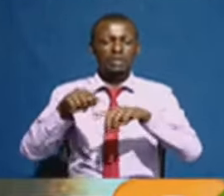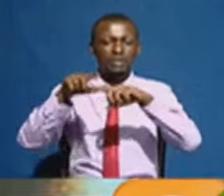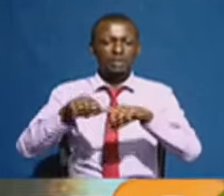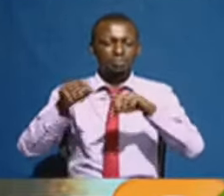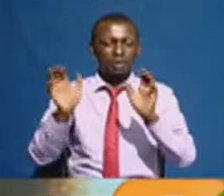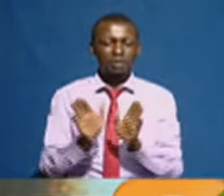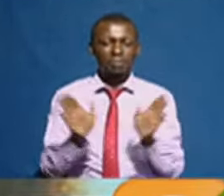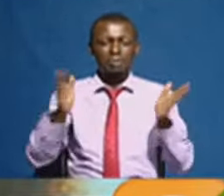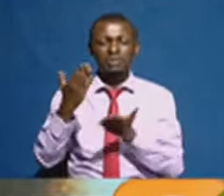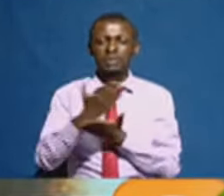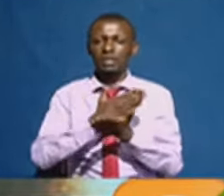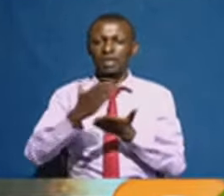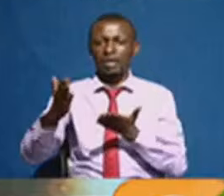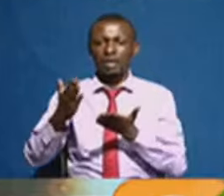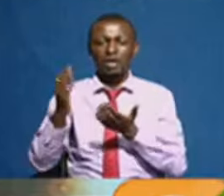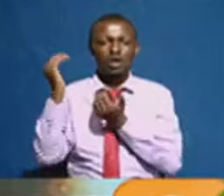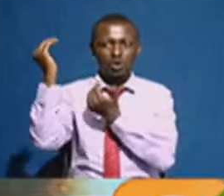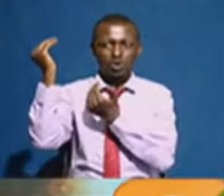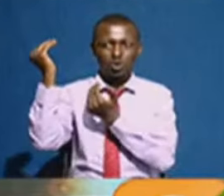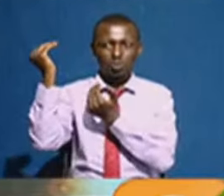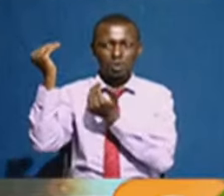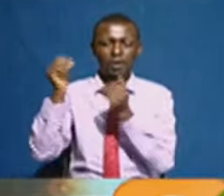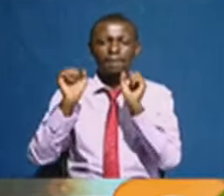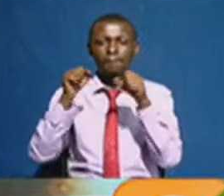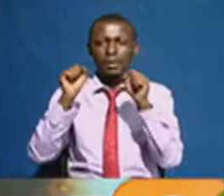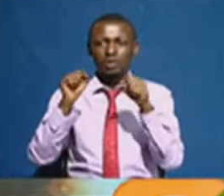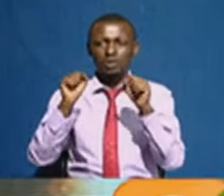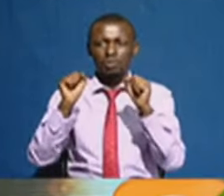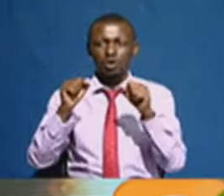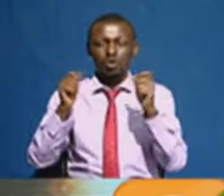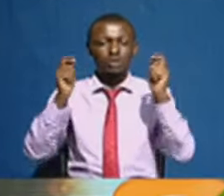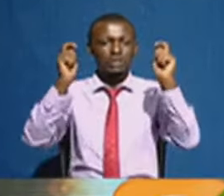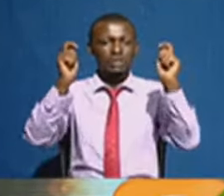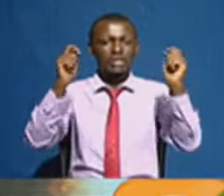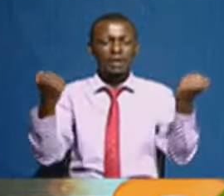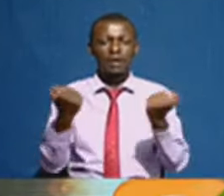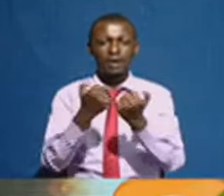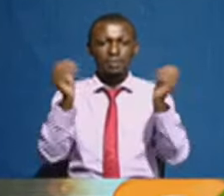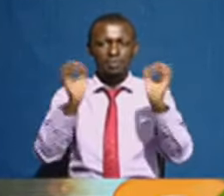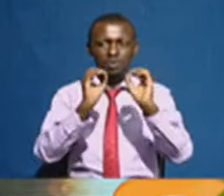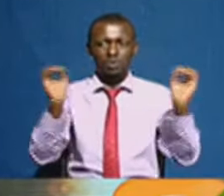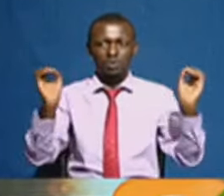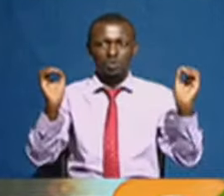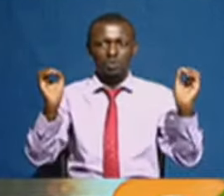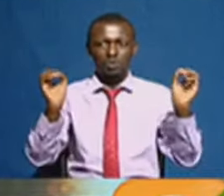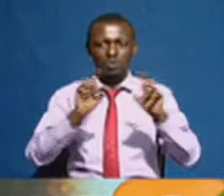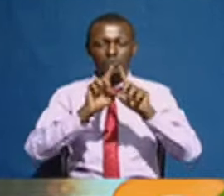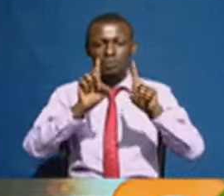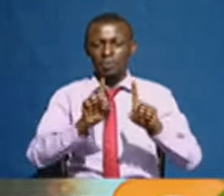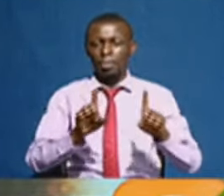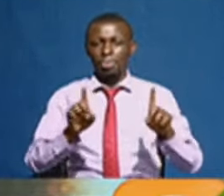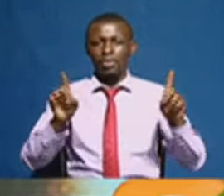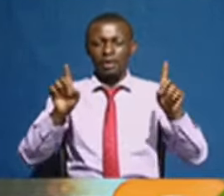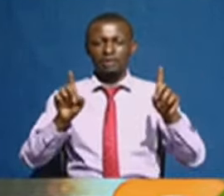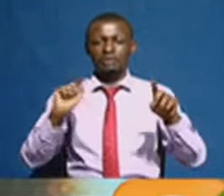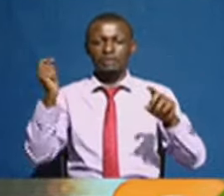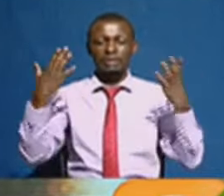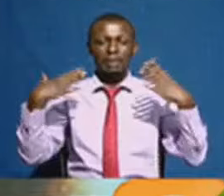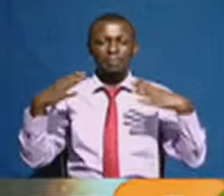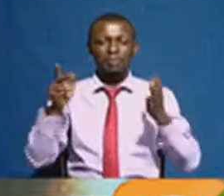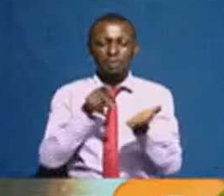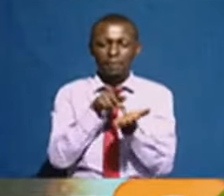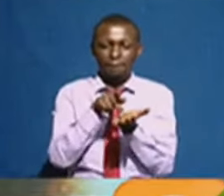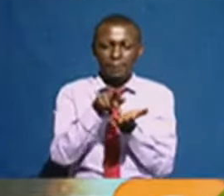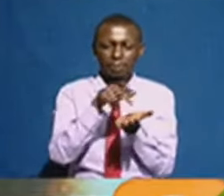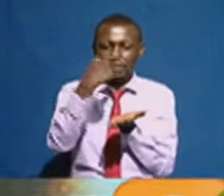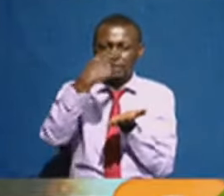public sector and hope there won't be a workers' strike. Yet, this group of Kenyans pay taxes